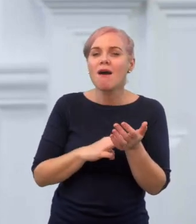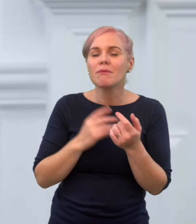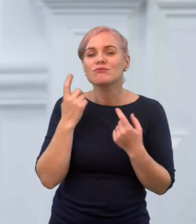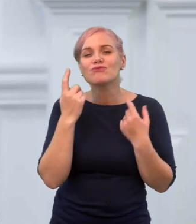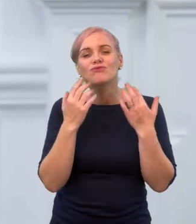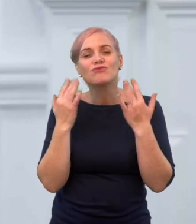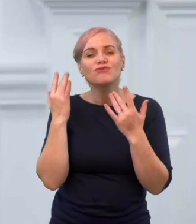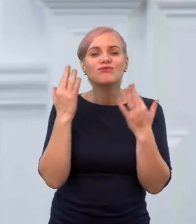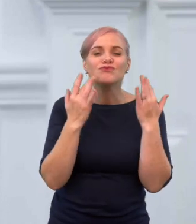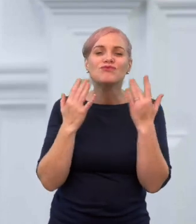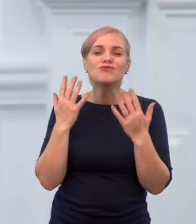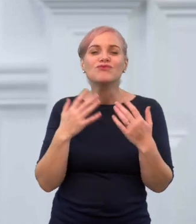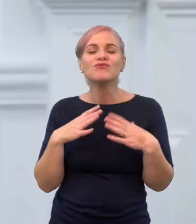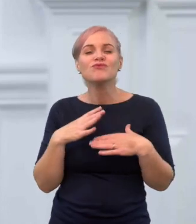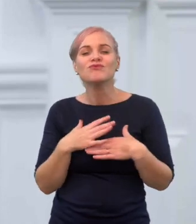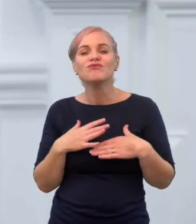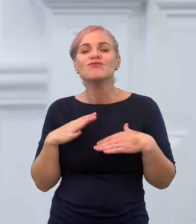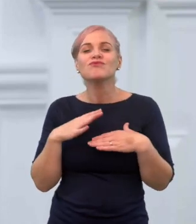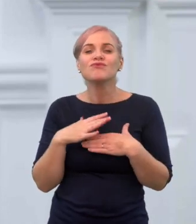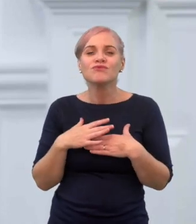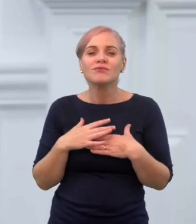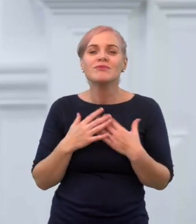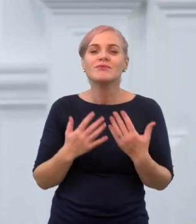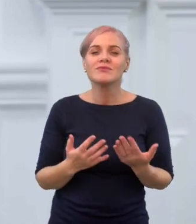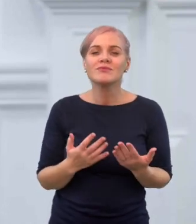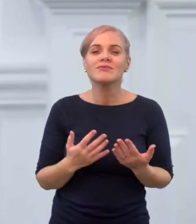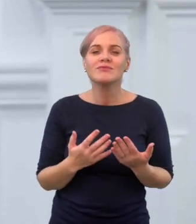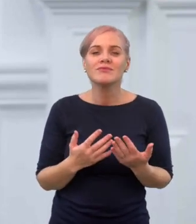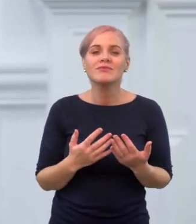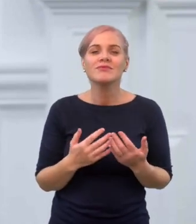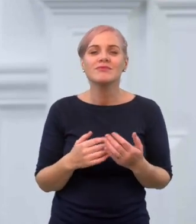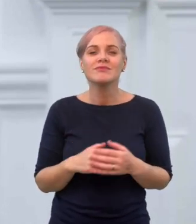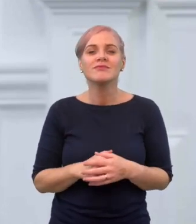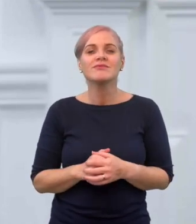guess, comforting thoughts of his mom.